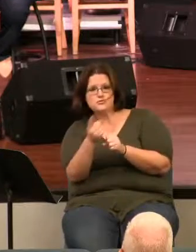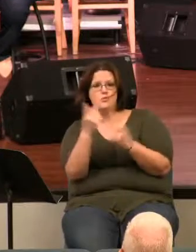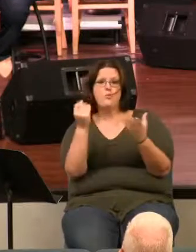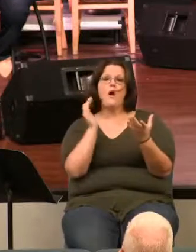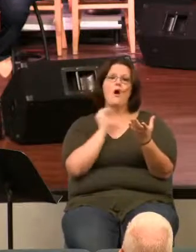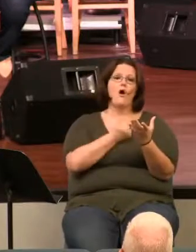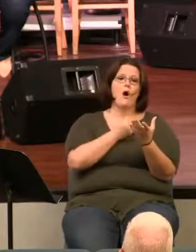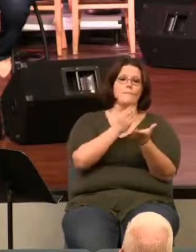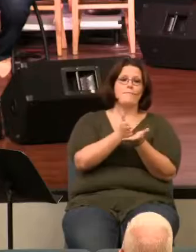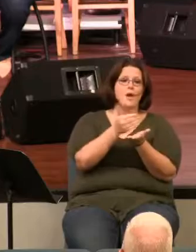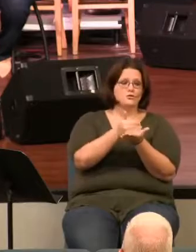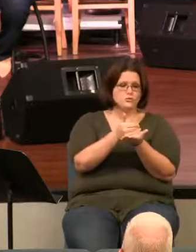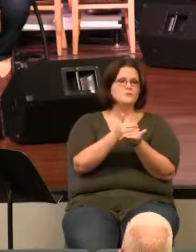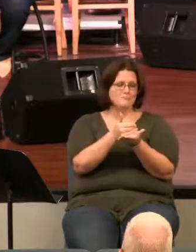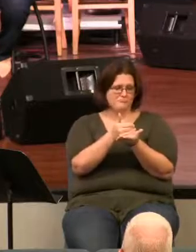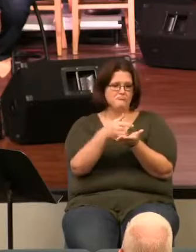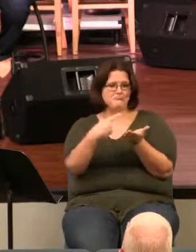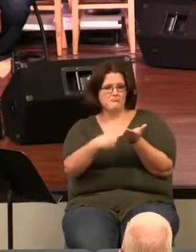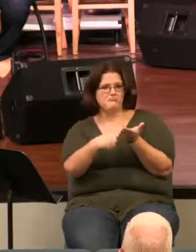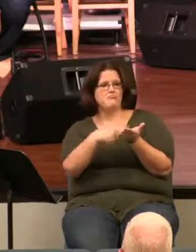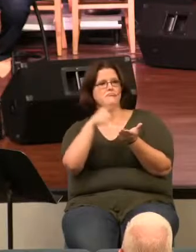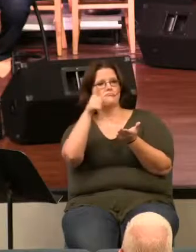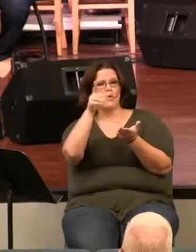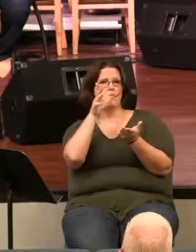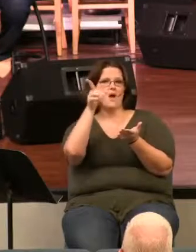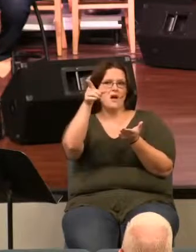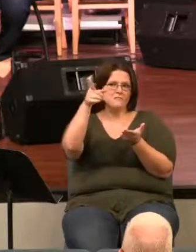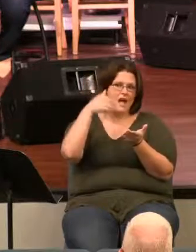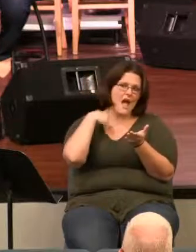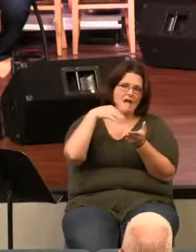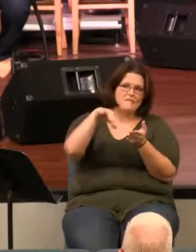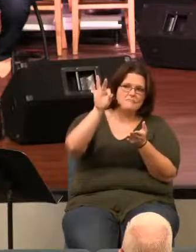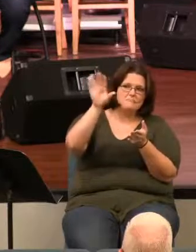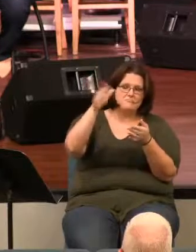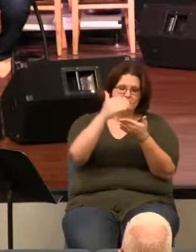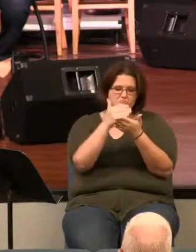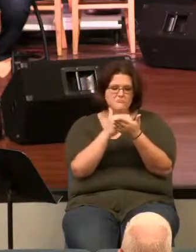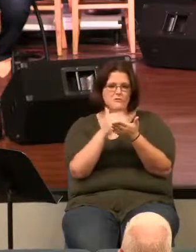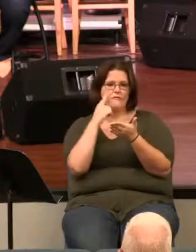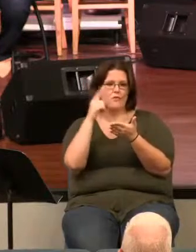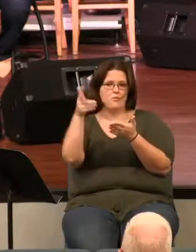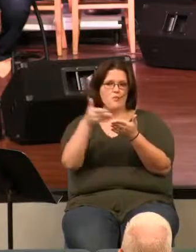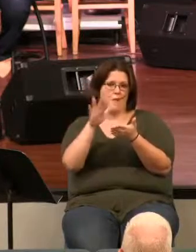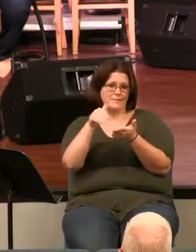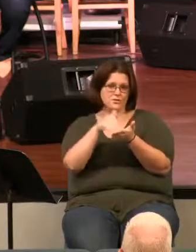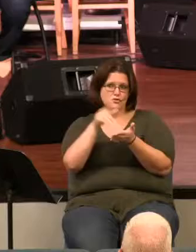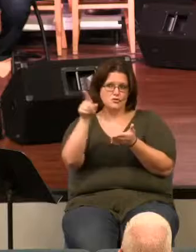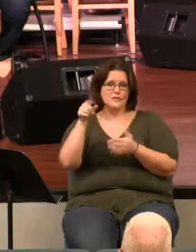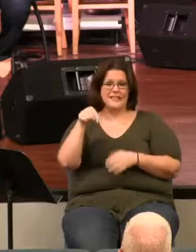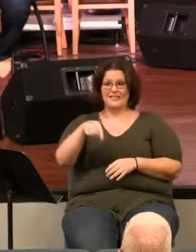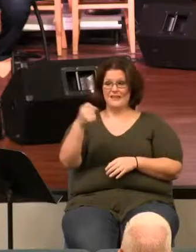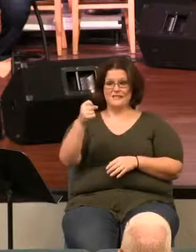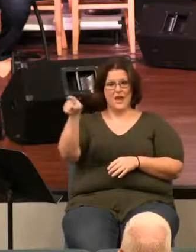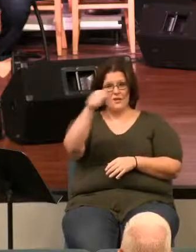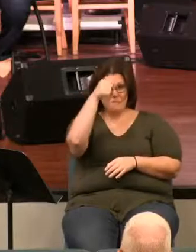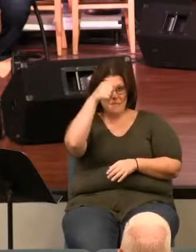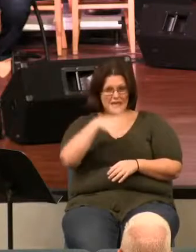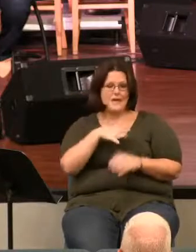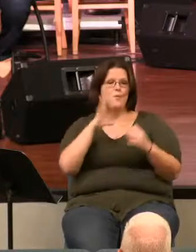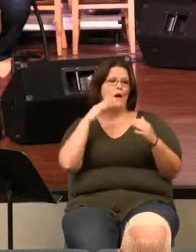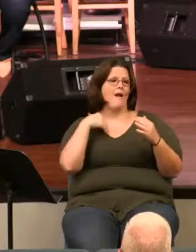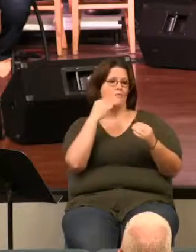is out in the Welcome Center. You're more than welcome to do that. This coming Saturday, gentlemen, we have